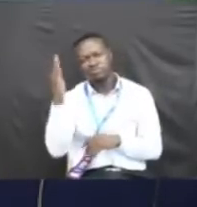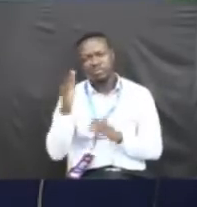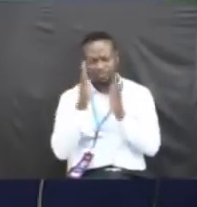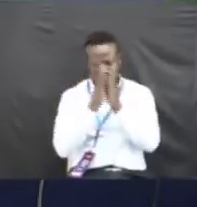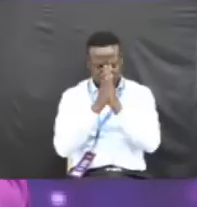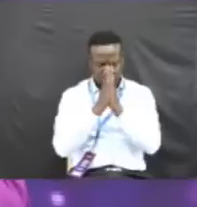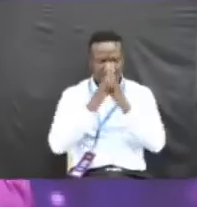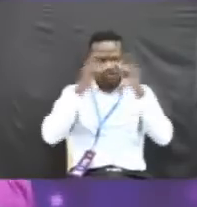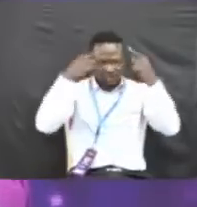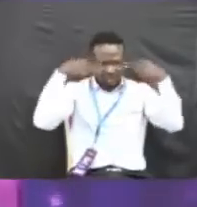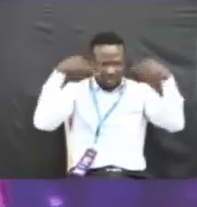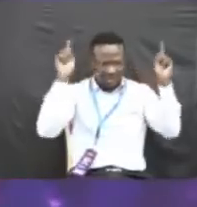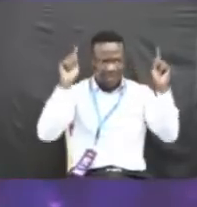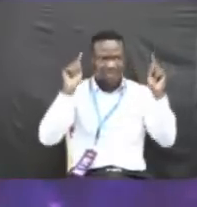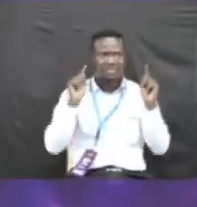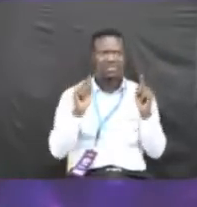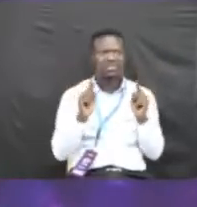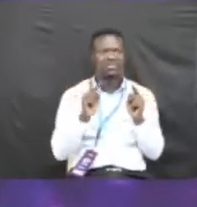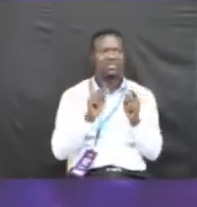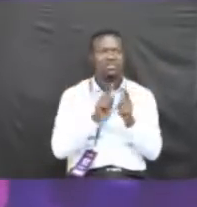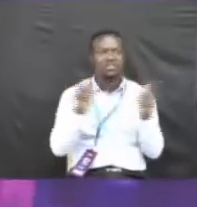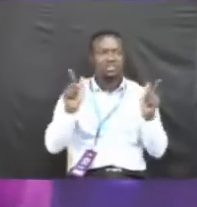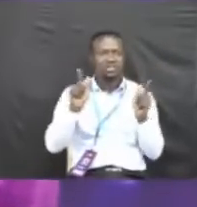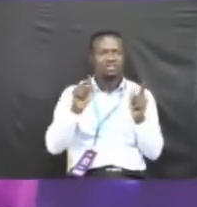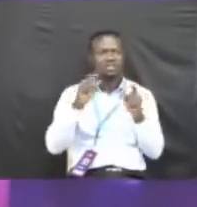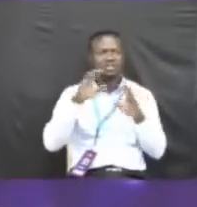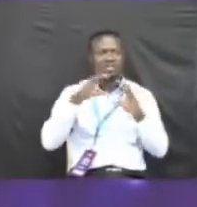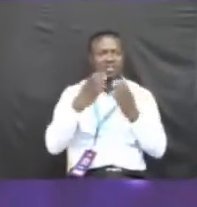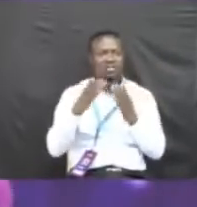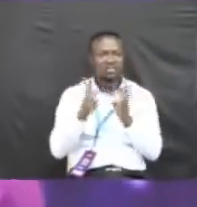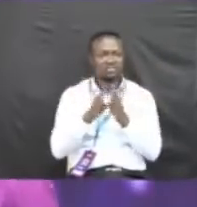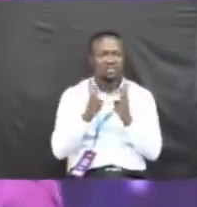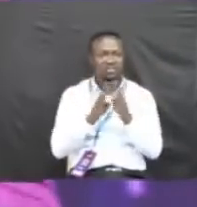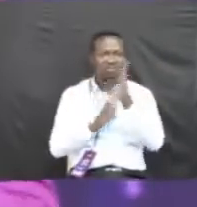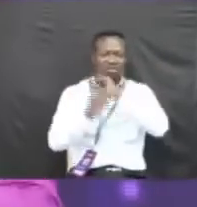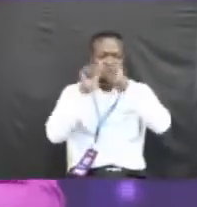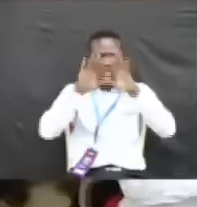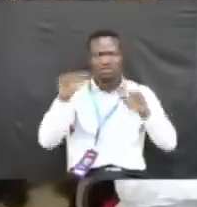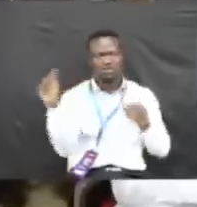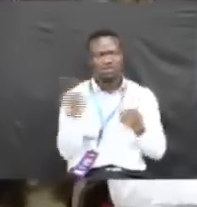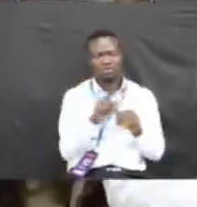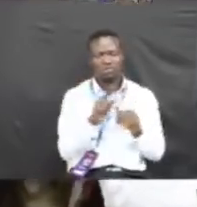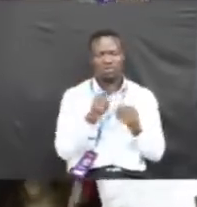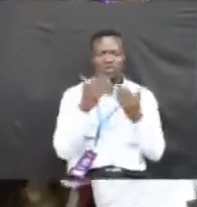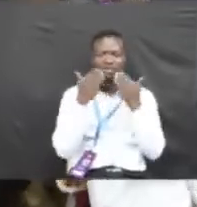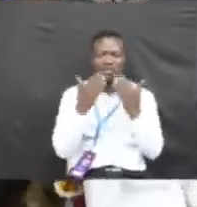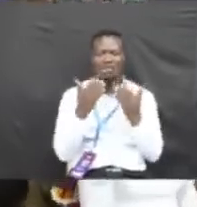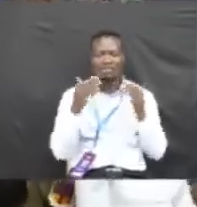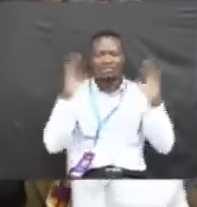a successful uh general council meeting for you. God bless you. Shalom.